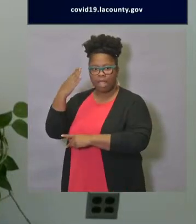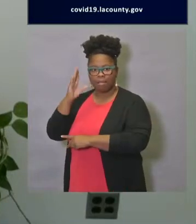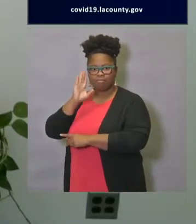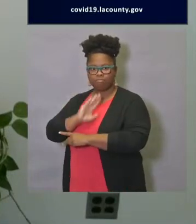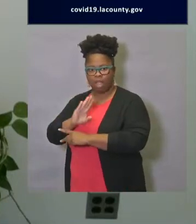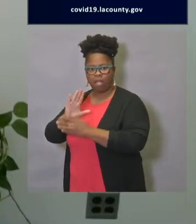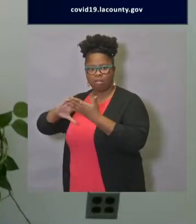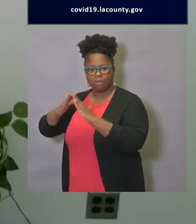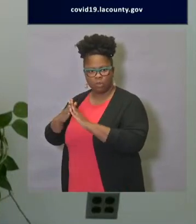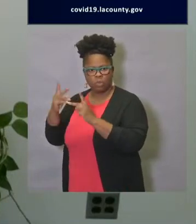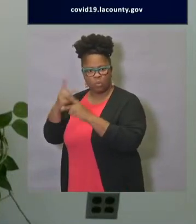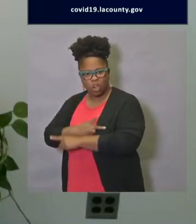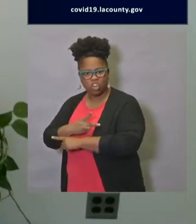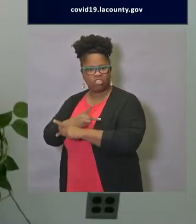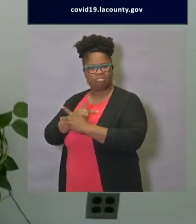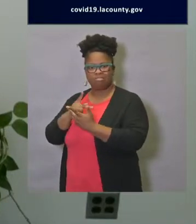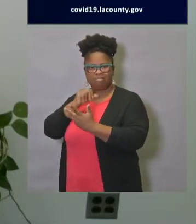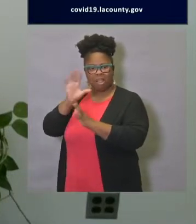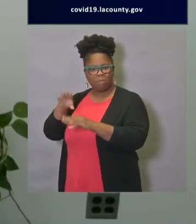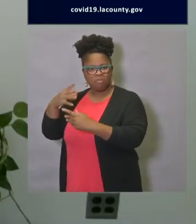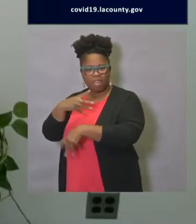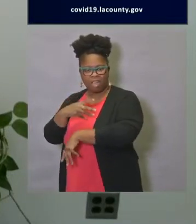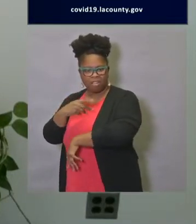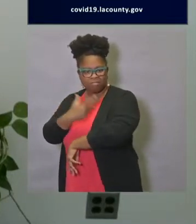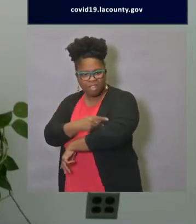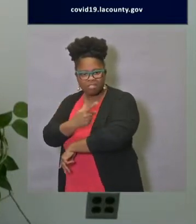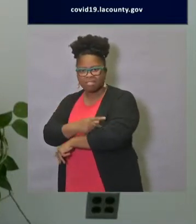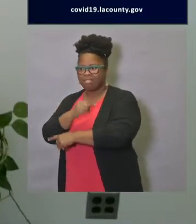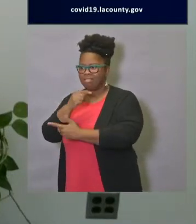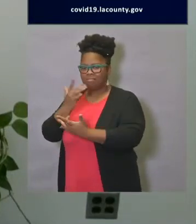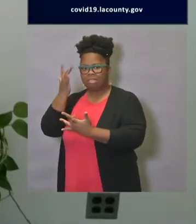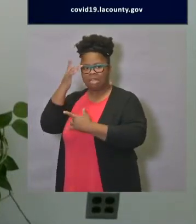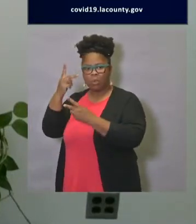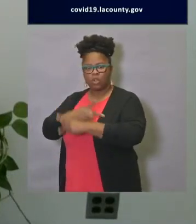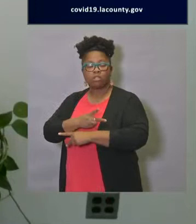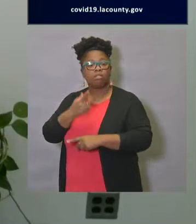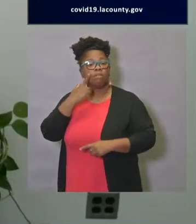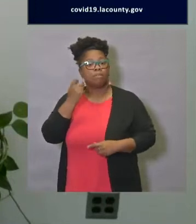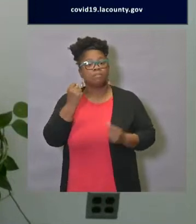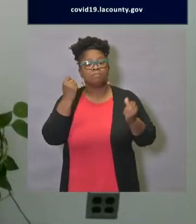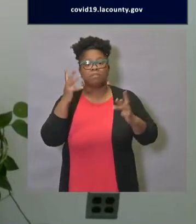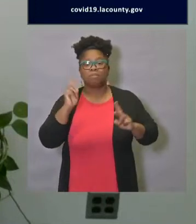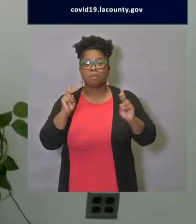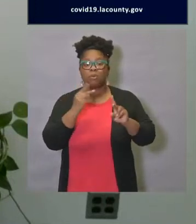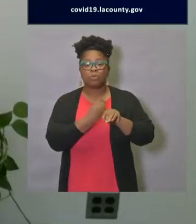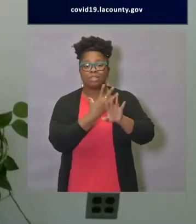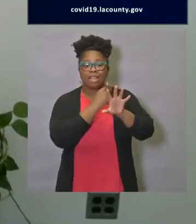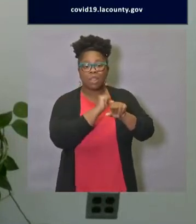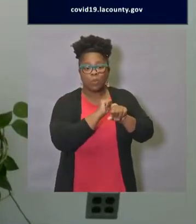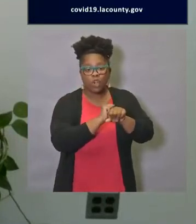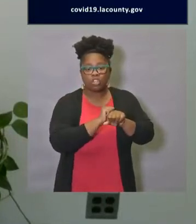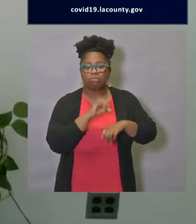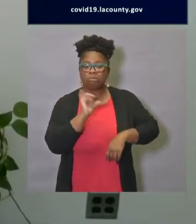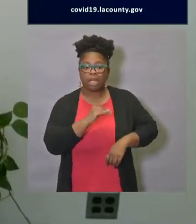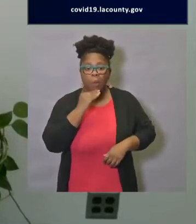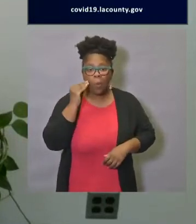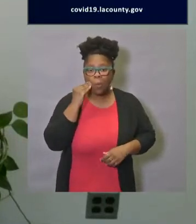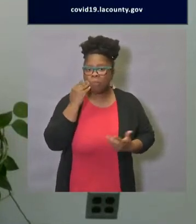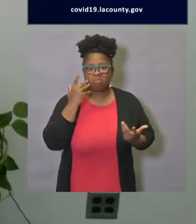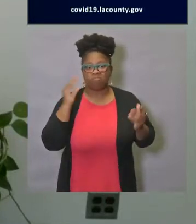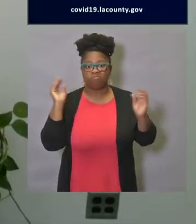some people who are teleworking, they're staying at home. There are other people who don't work at all. And they've had an added